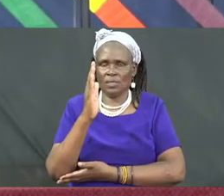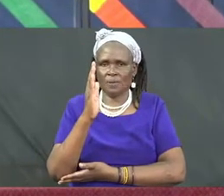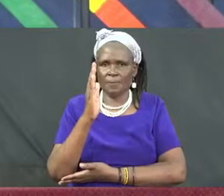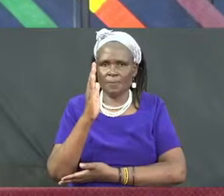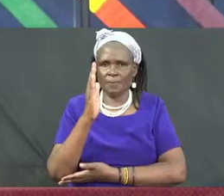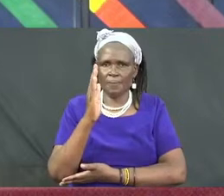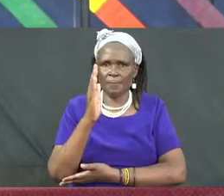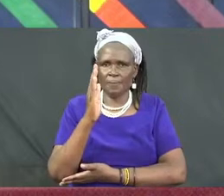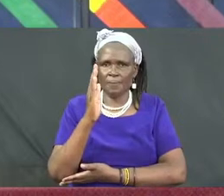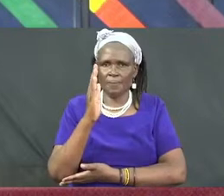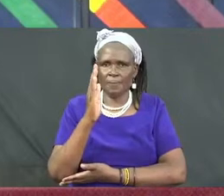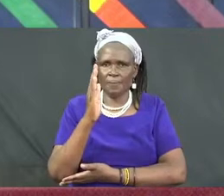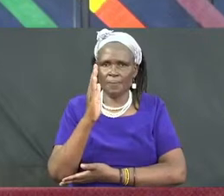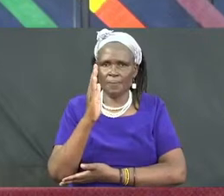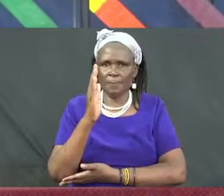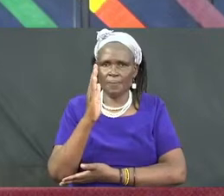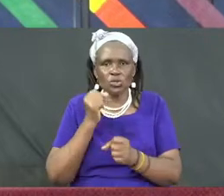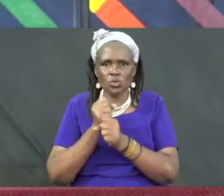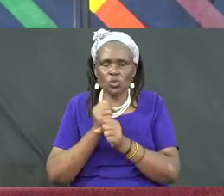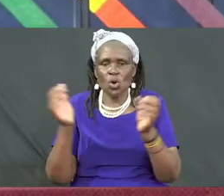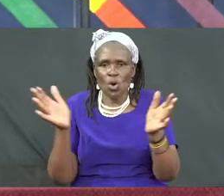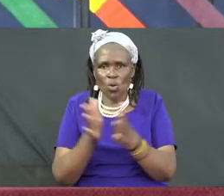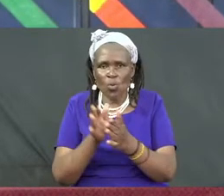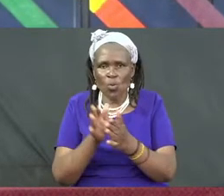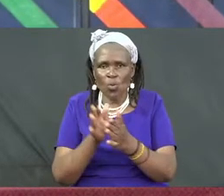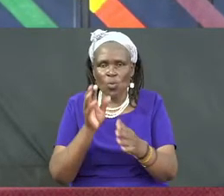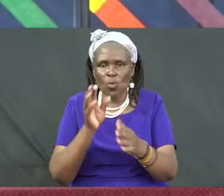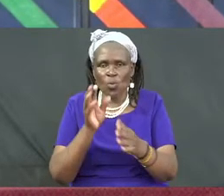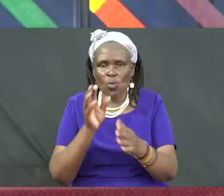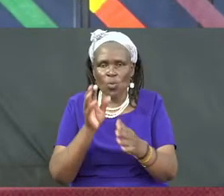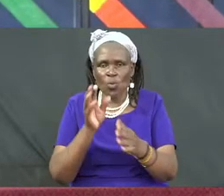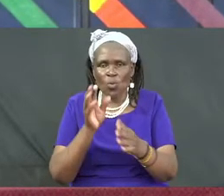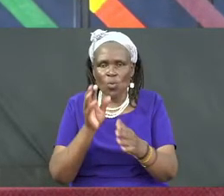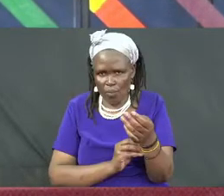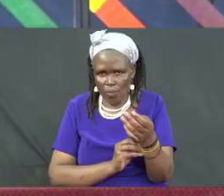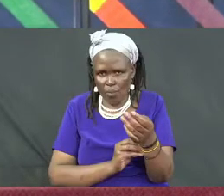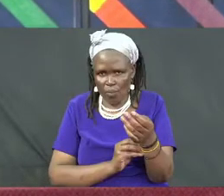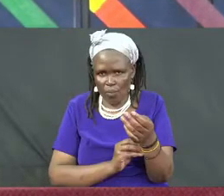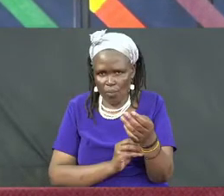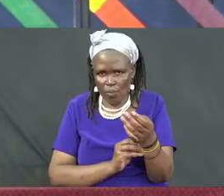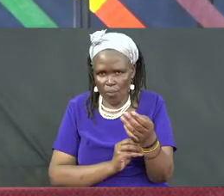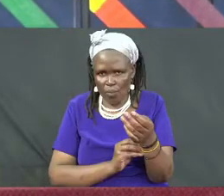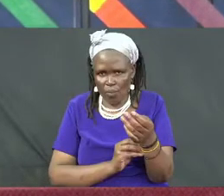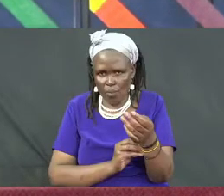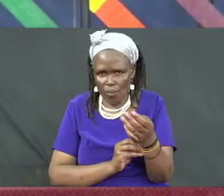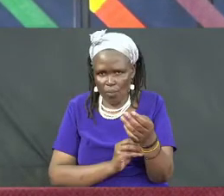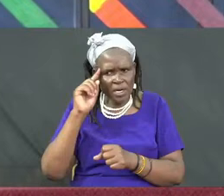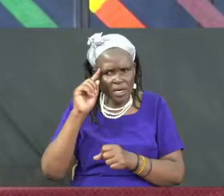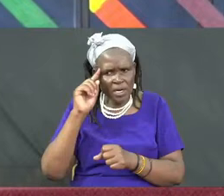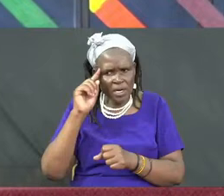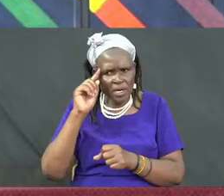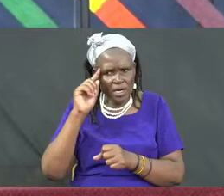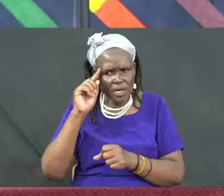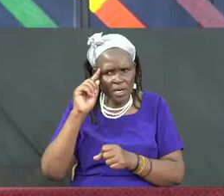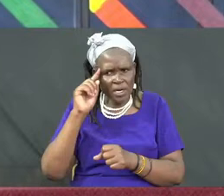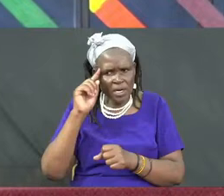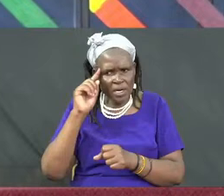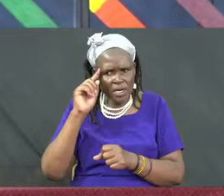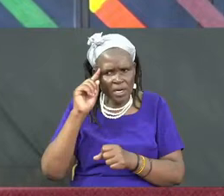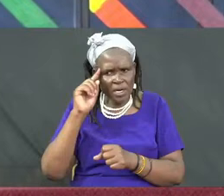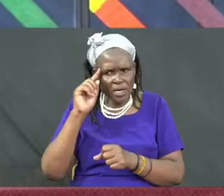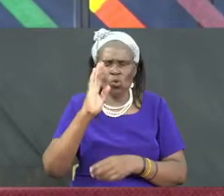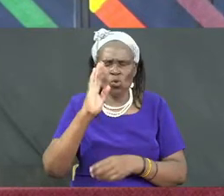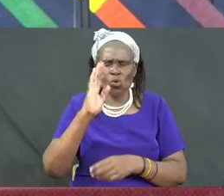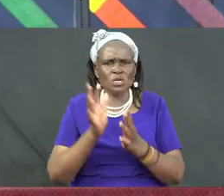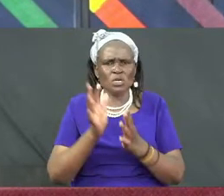That was what he wanted to do with Job. Do you wonder why the wife tells him, curse God and die? The aim was not the